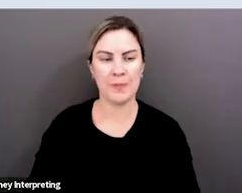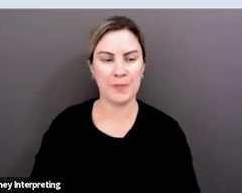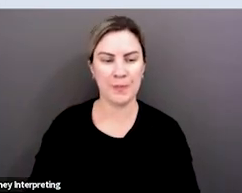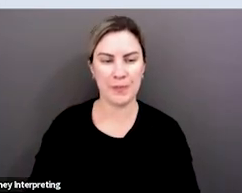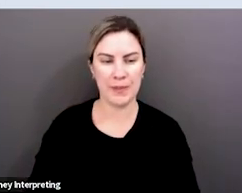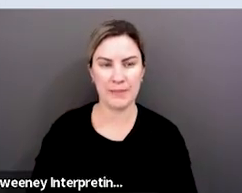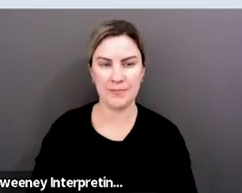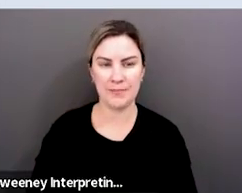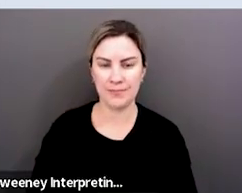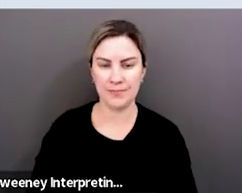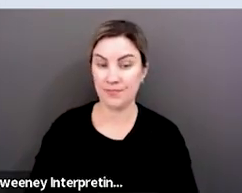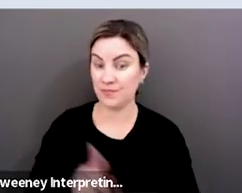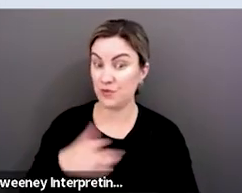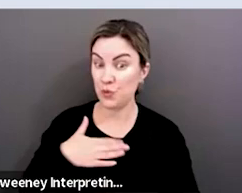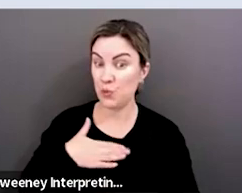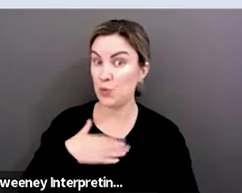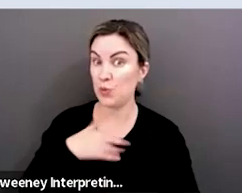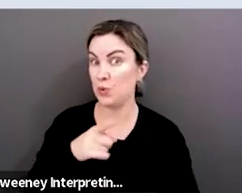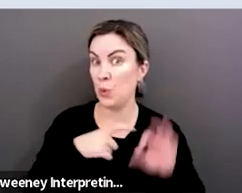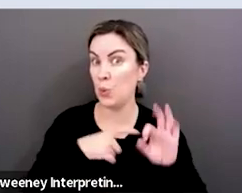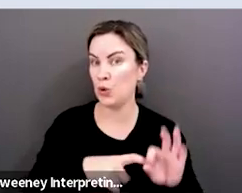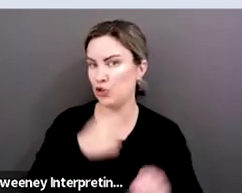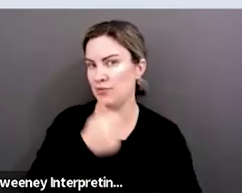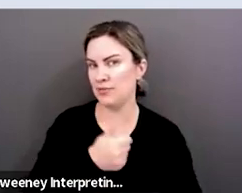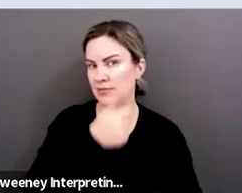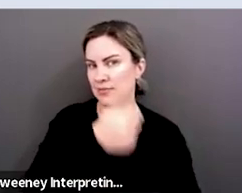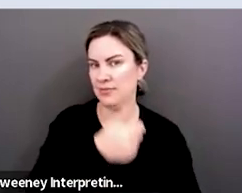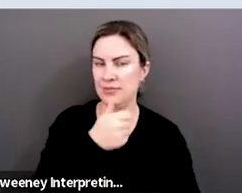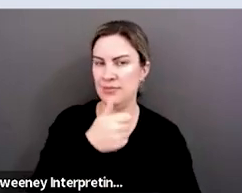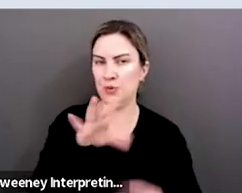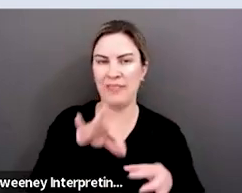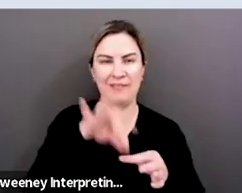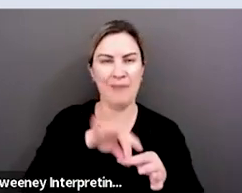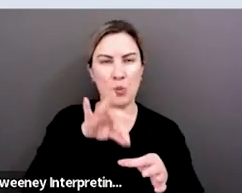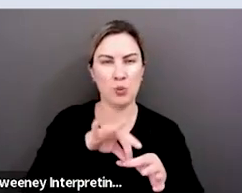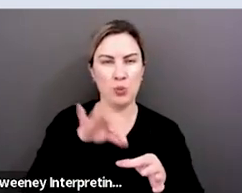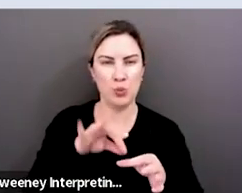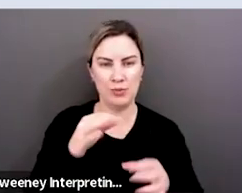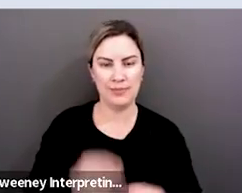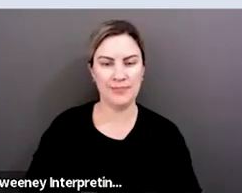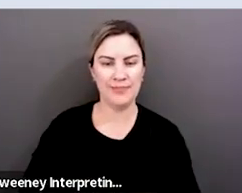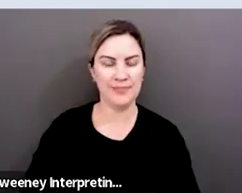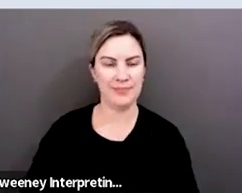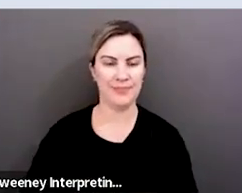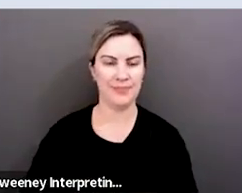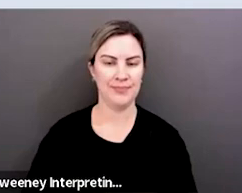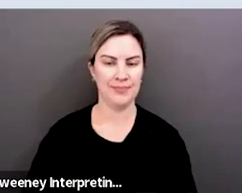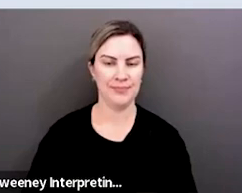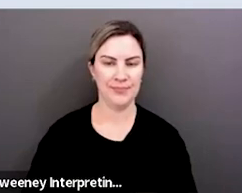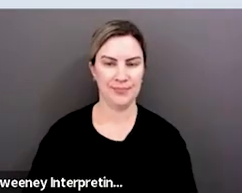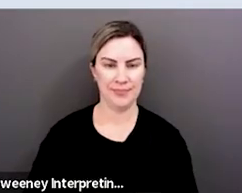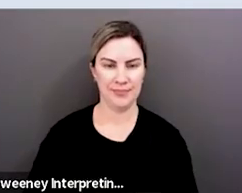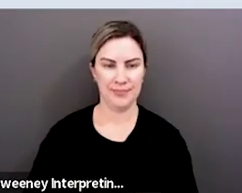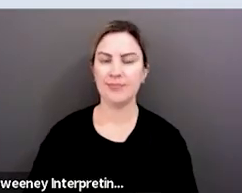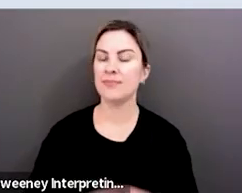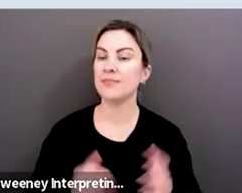some questions, by all means, vote them up. And I've thought of some additional questions myself. So we're going